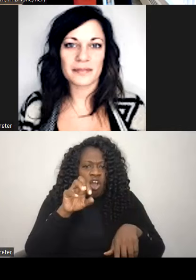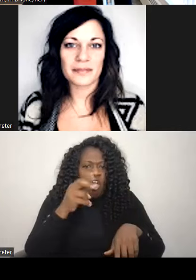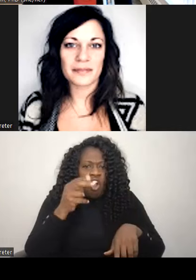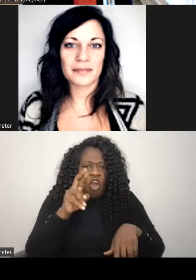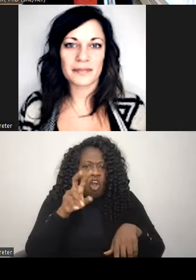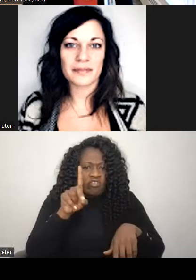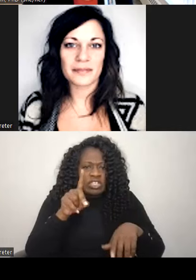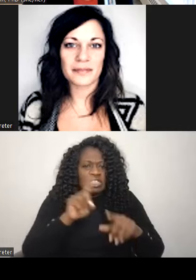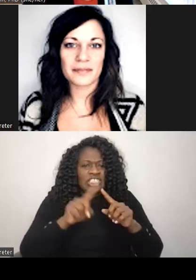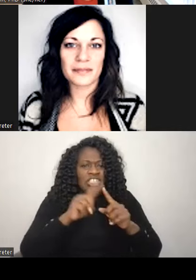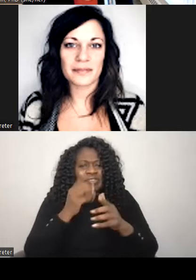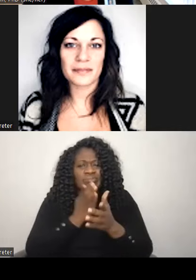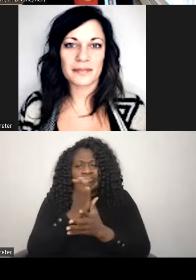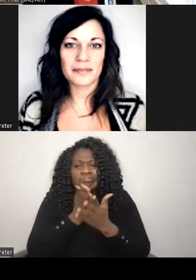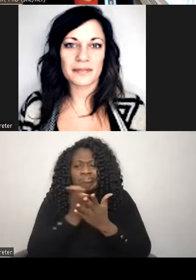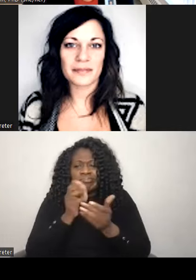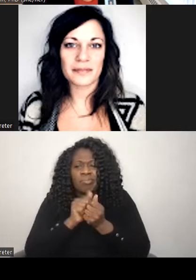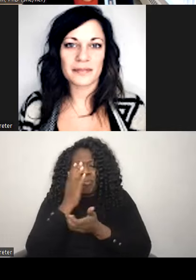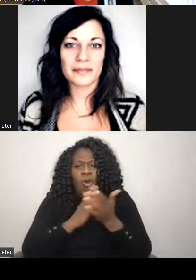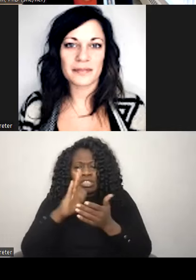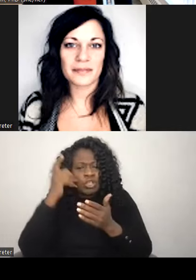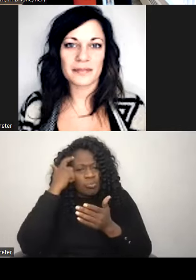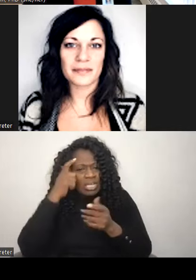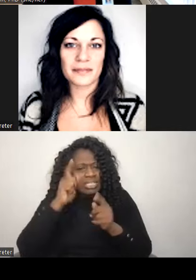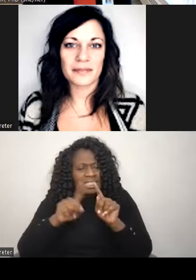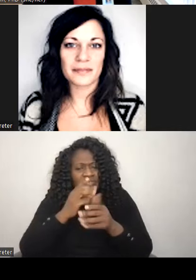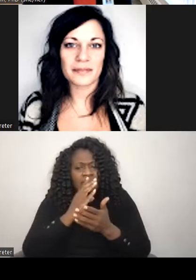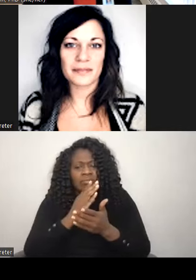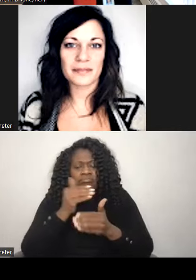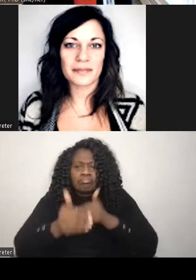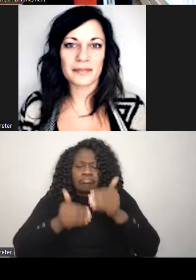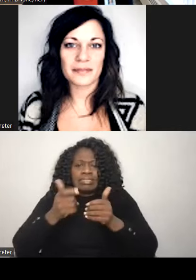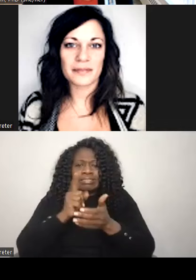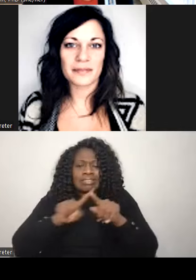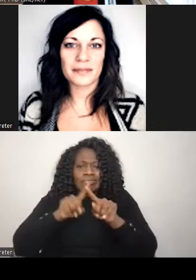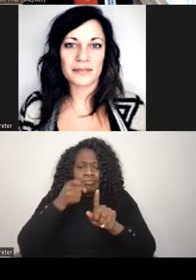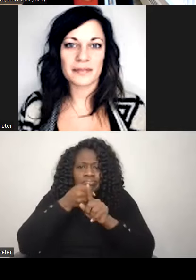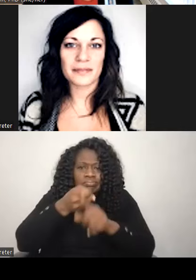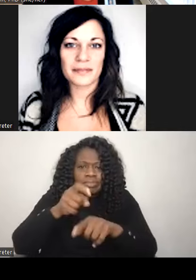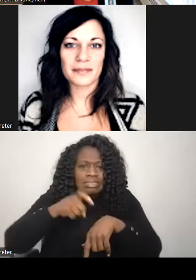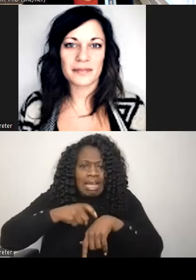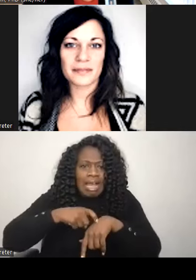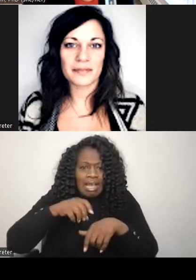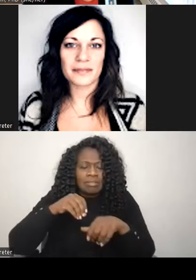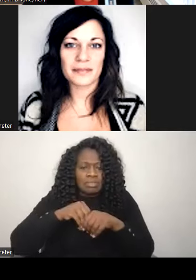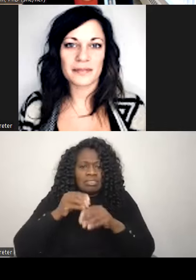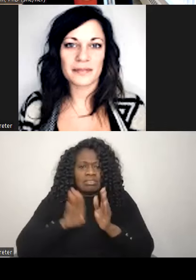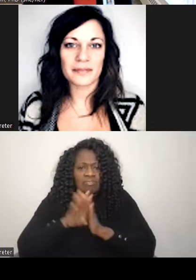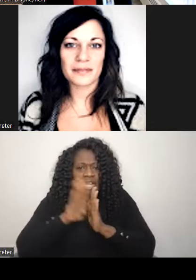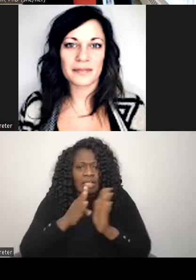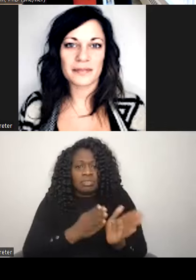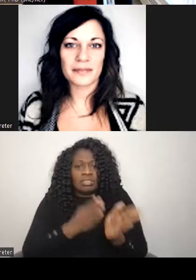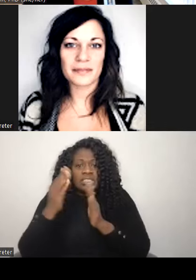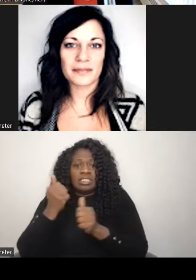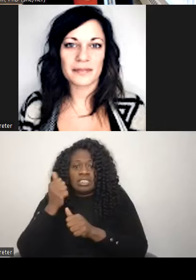of the brain are changing at different pace at different times in development. And if you look at different aspects of the